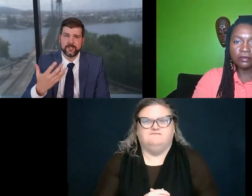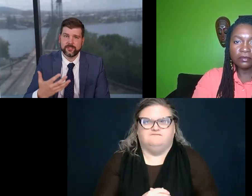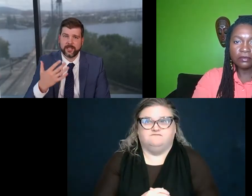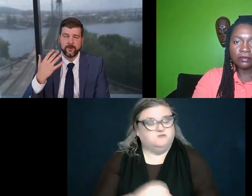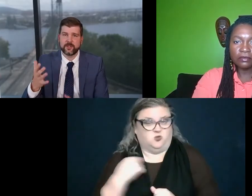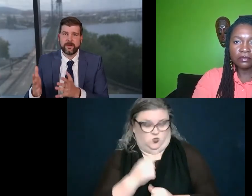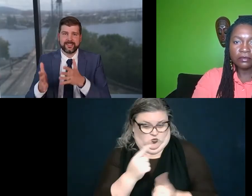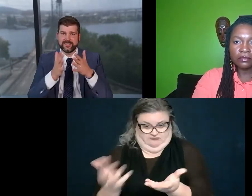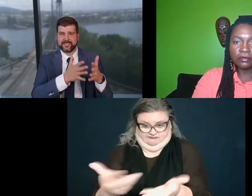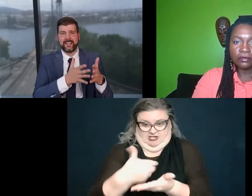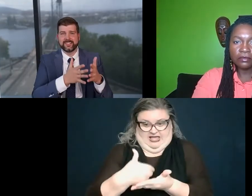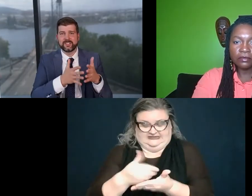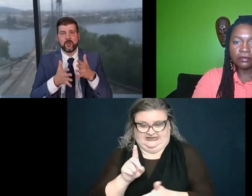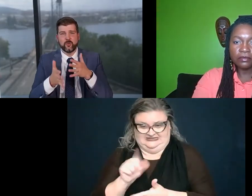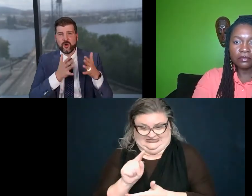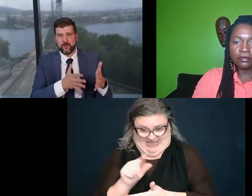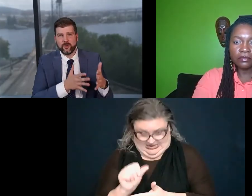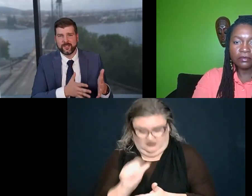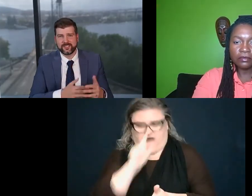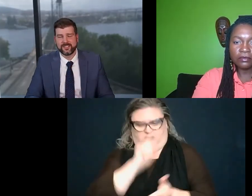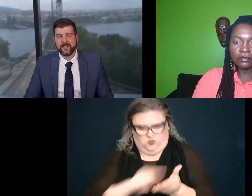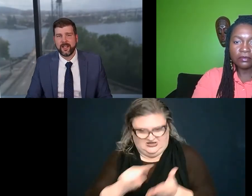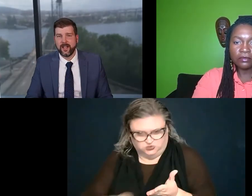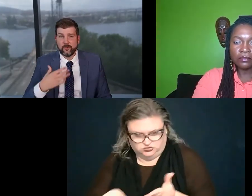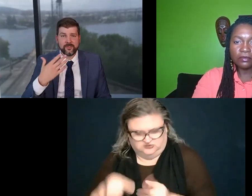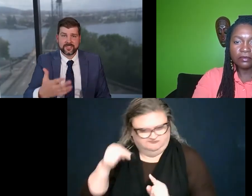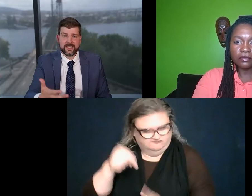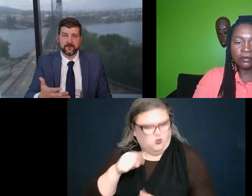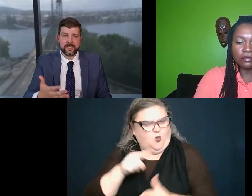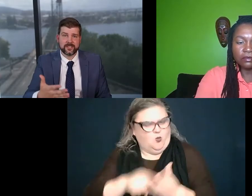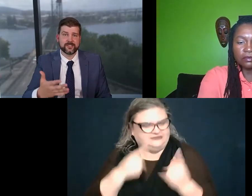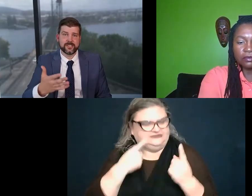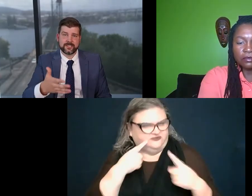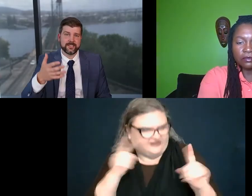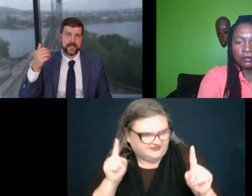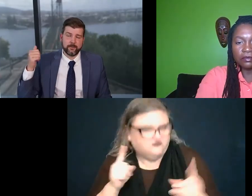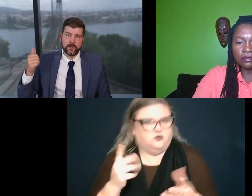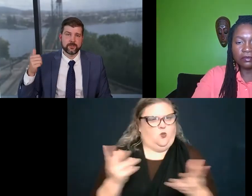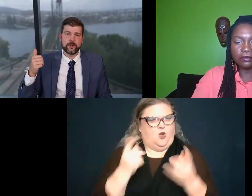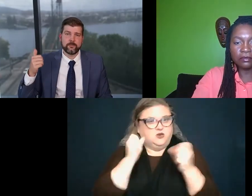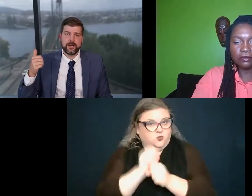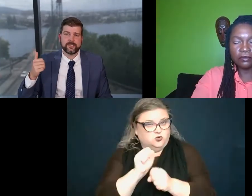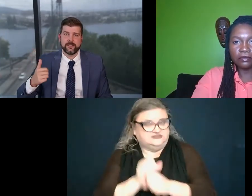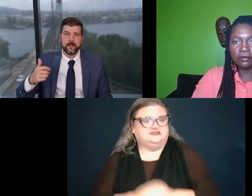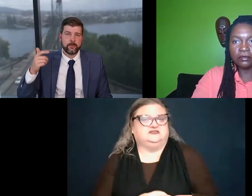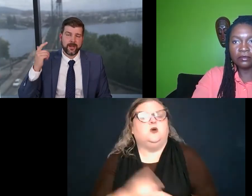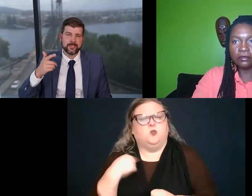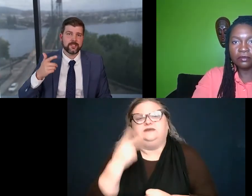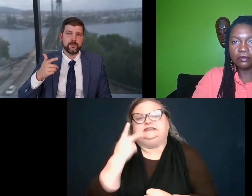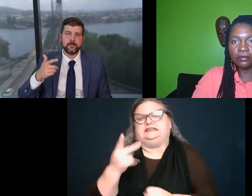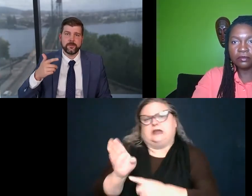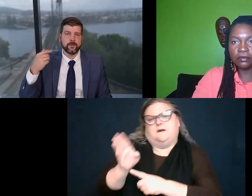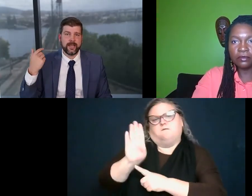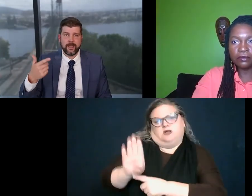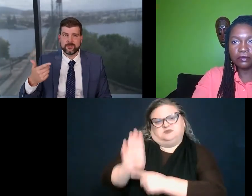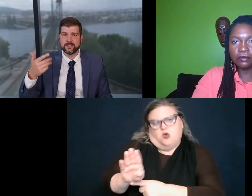and research. I always go back to the science, what works. And we've seen the research that says out of Baltimore and Boston,